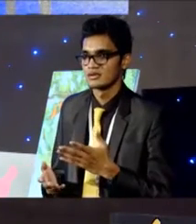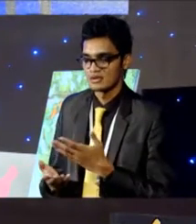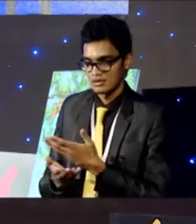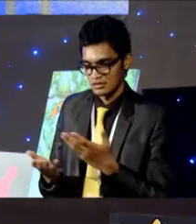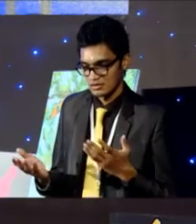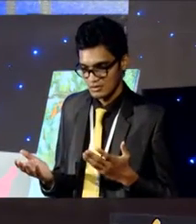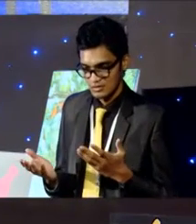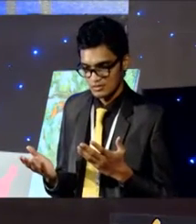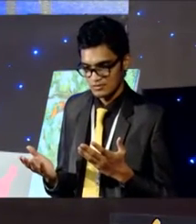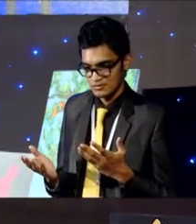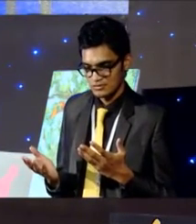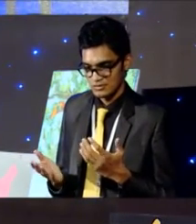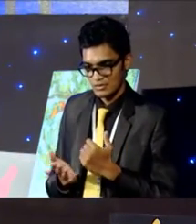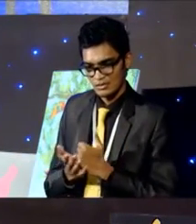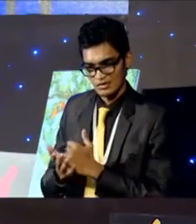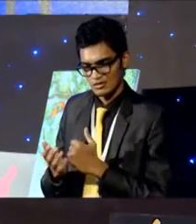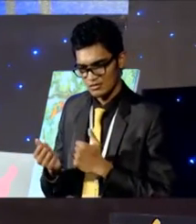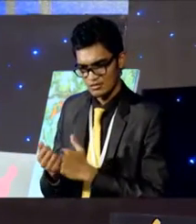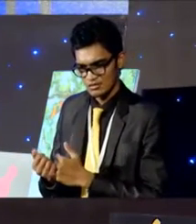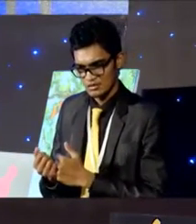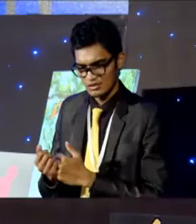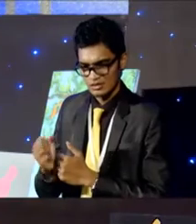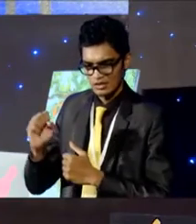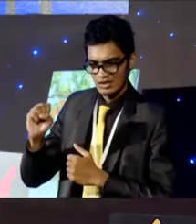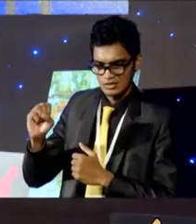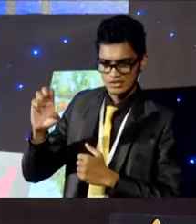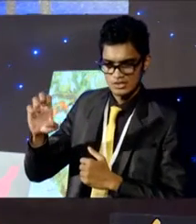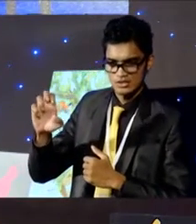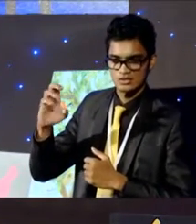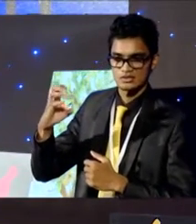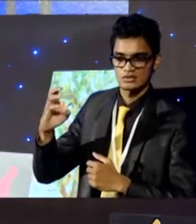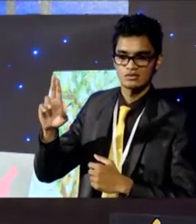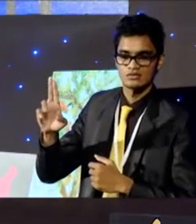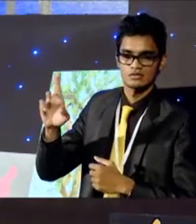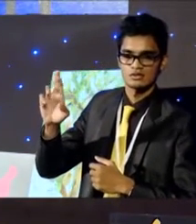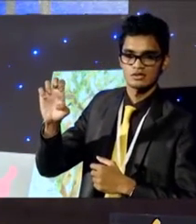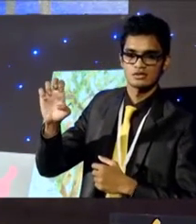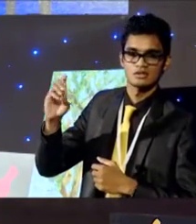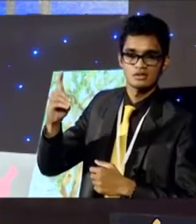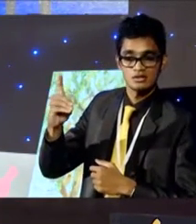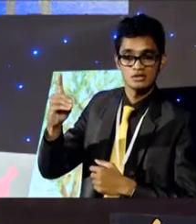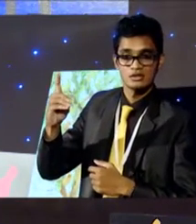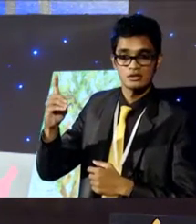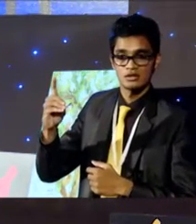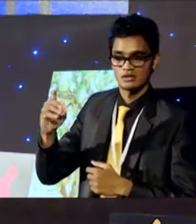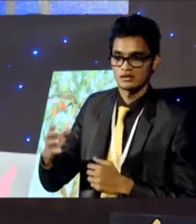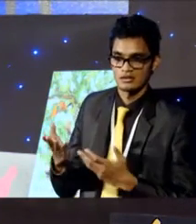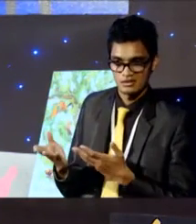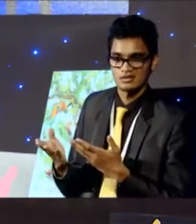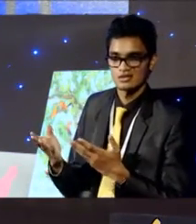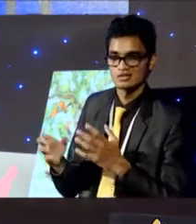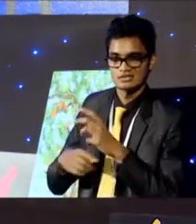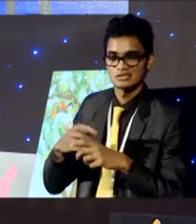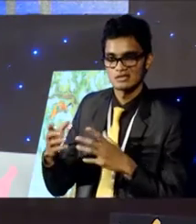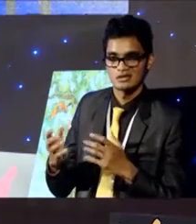of one of our products called Secure ID. It's a $500 million business for us when it comes to